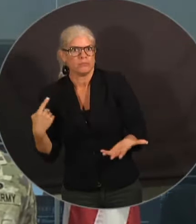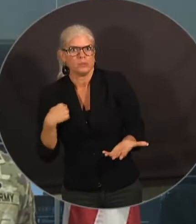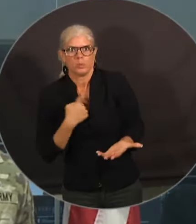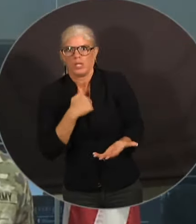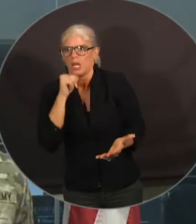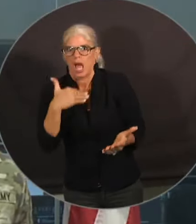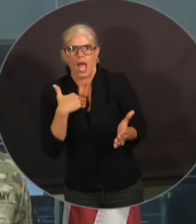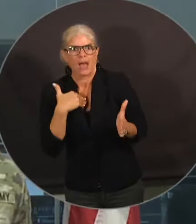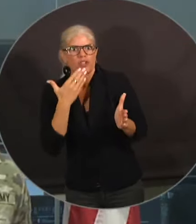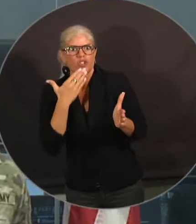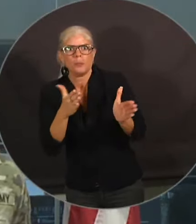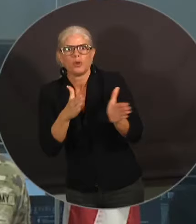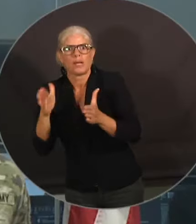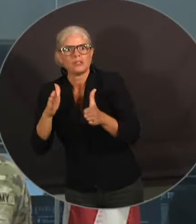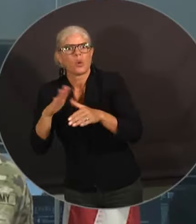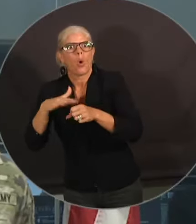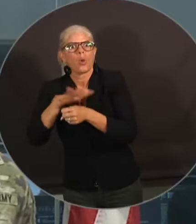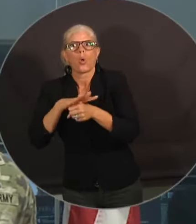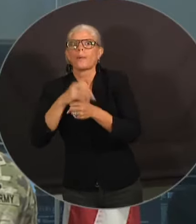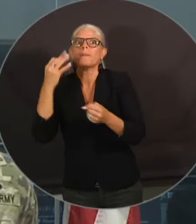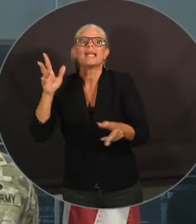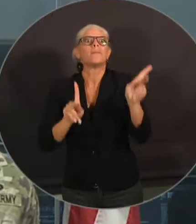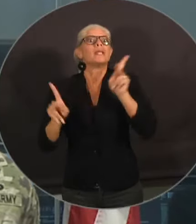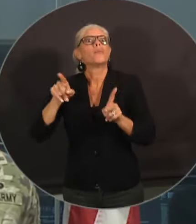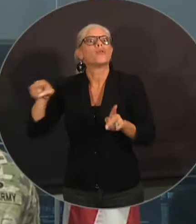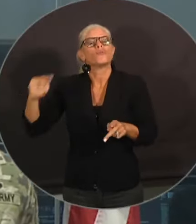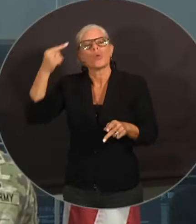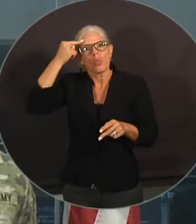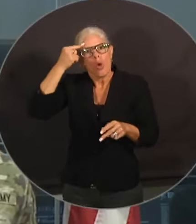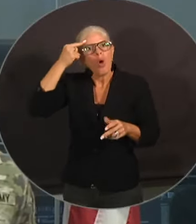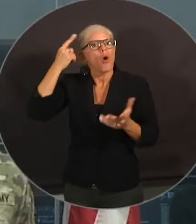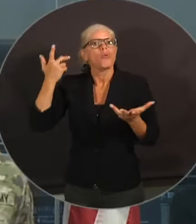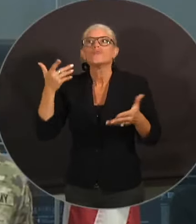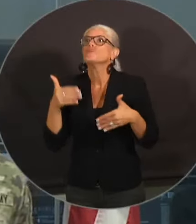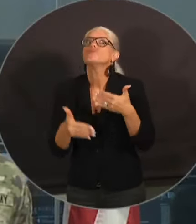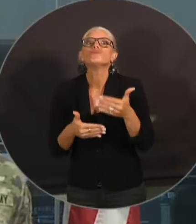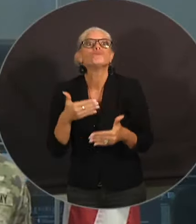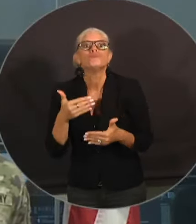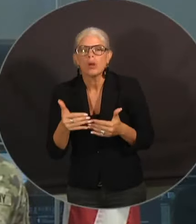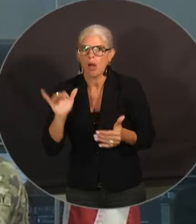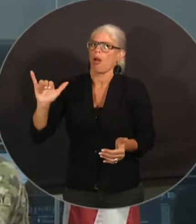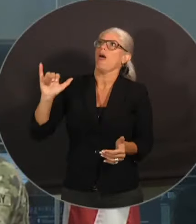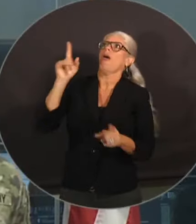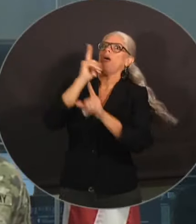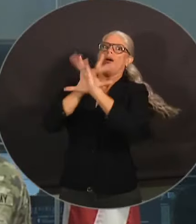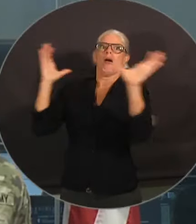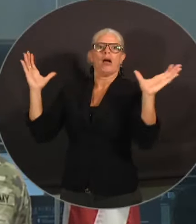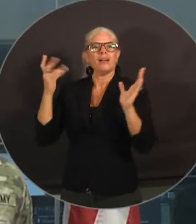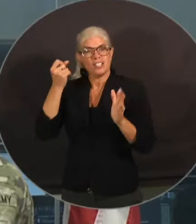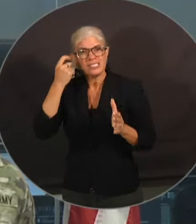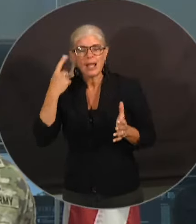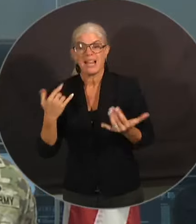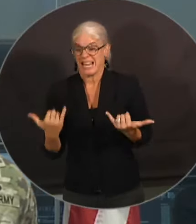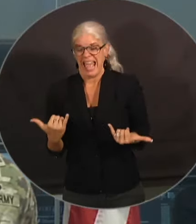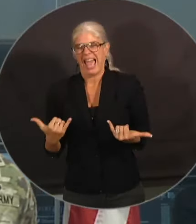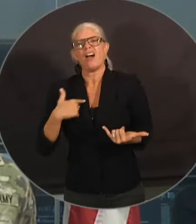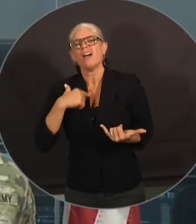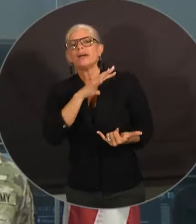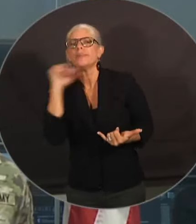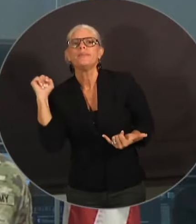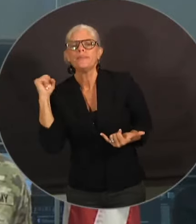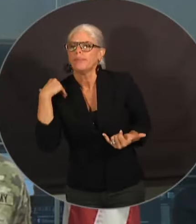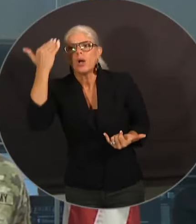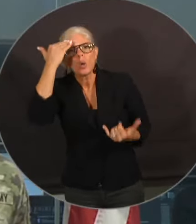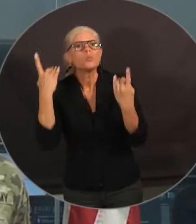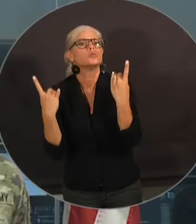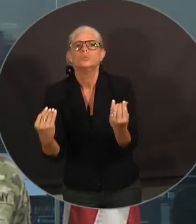level. You had a lot of people that were without power for a long time. It just didn't seem. That is not the way it's being done this time. So I think that